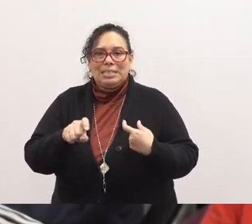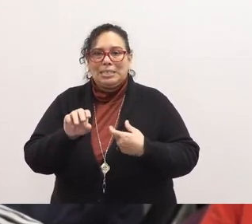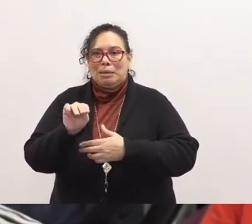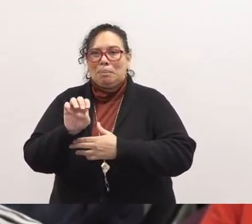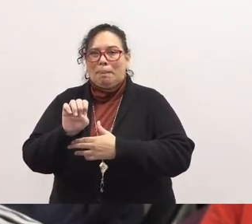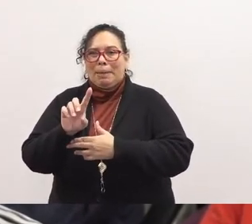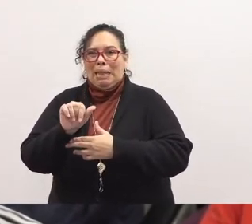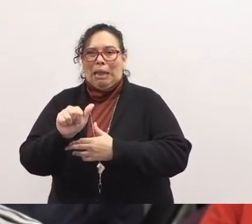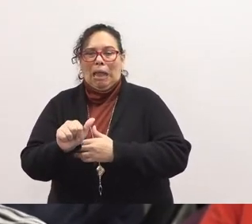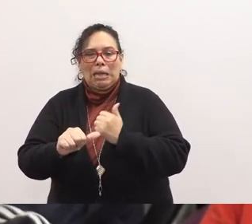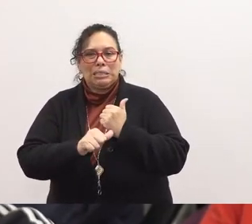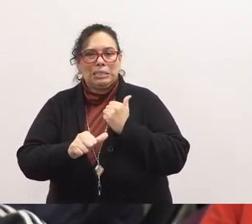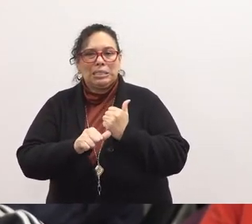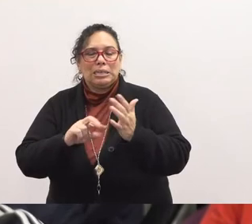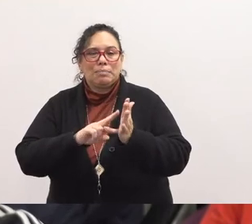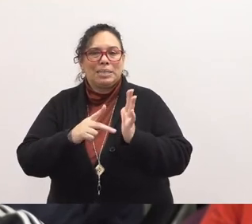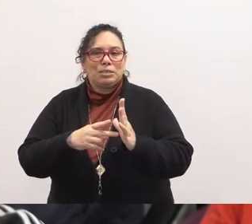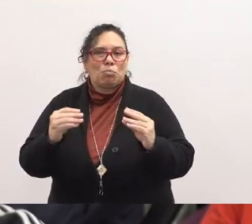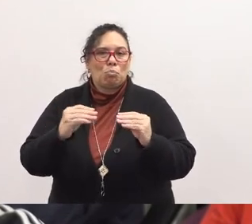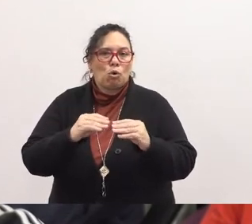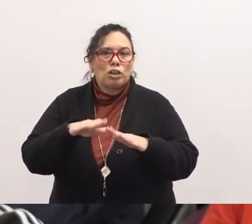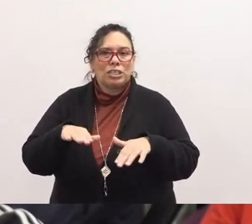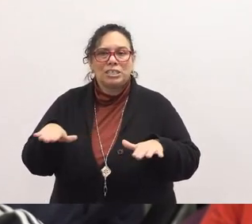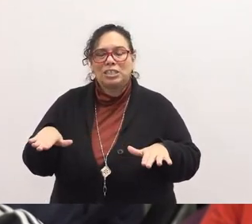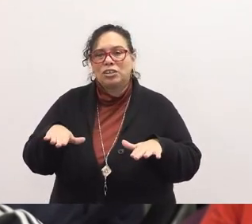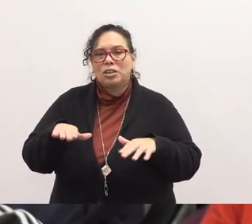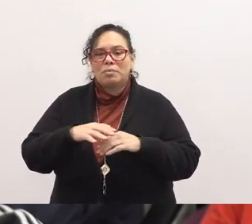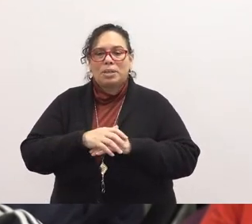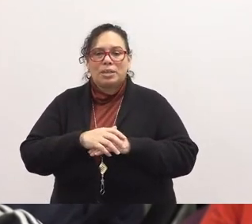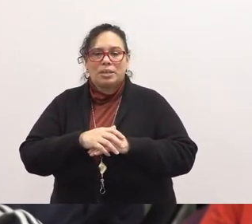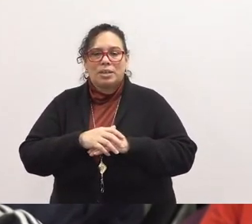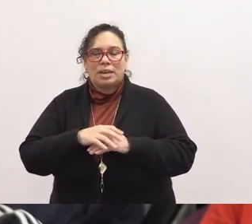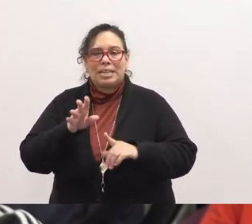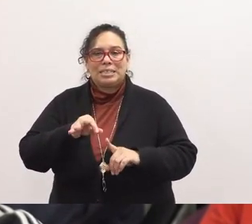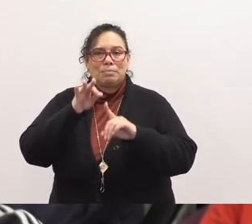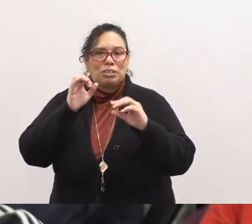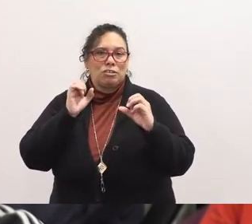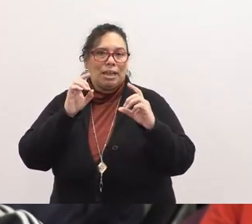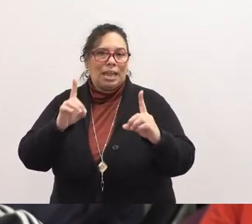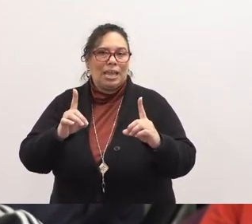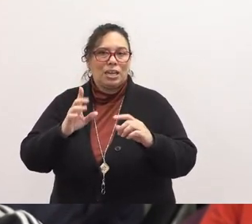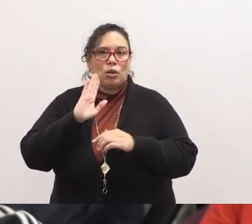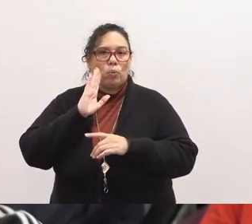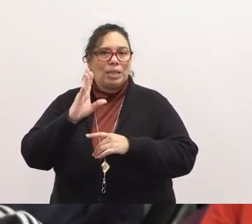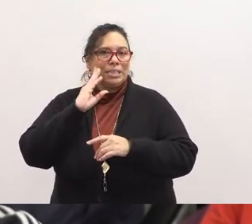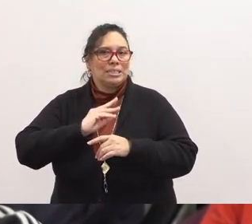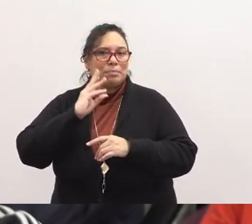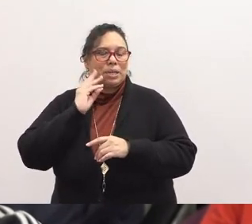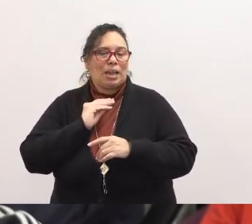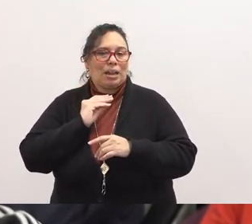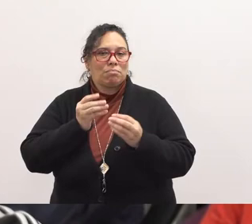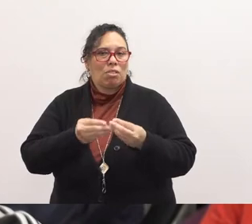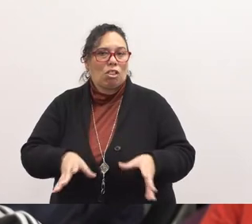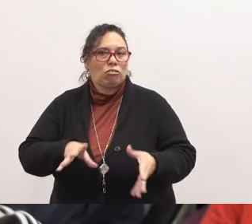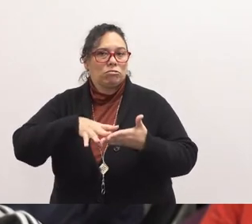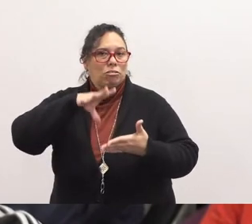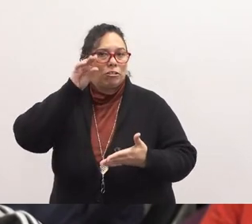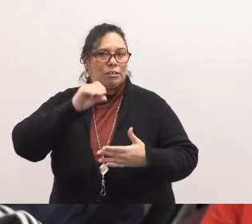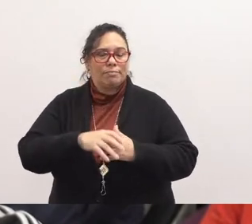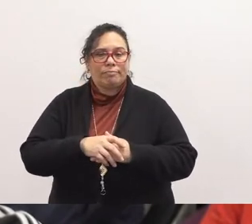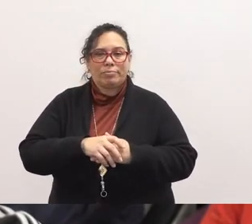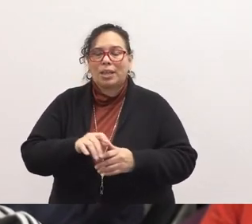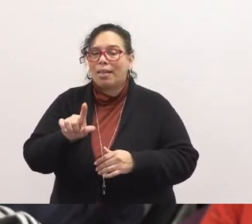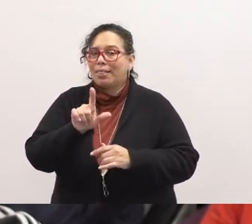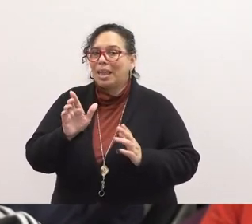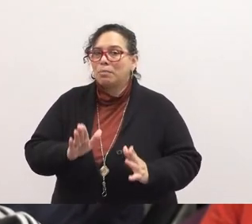assistant means more children, especially at Promise and special ed, will experience a learning loss.